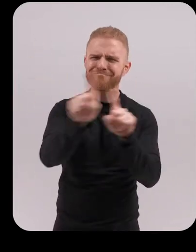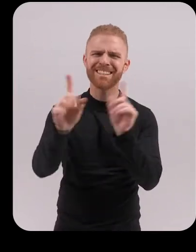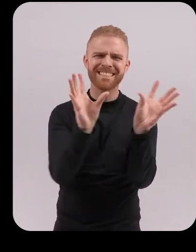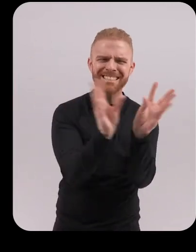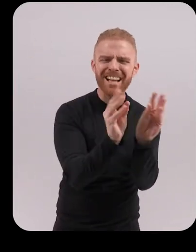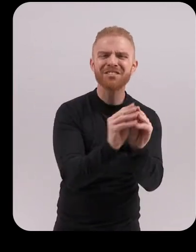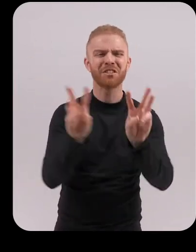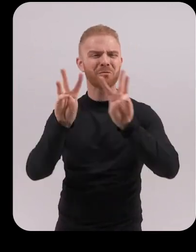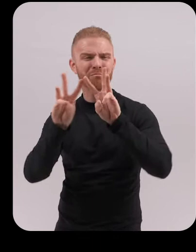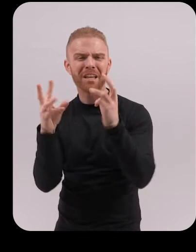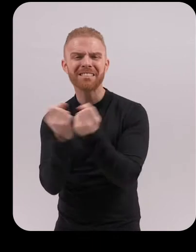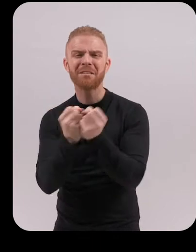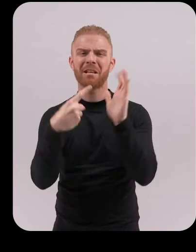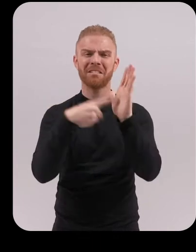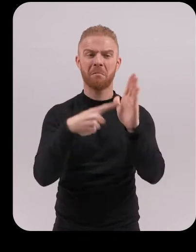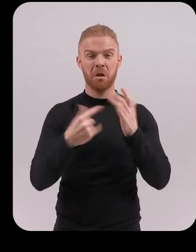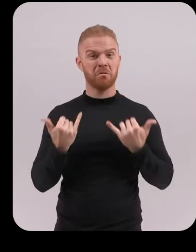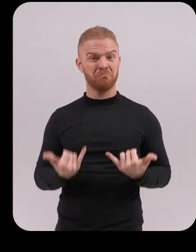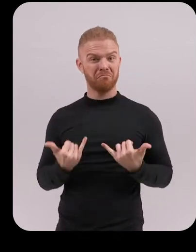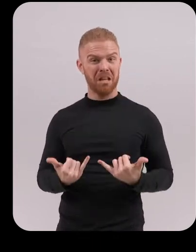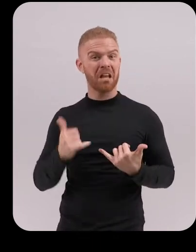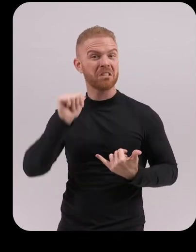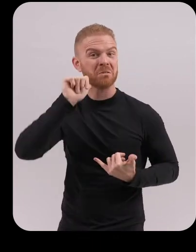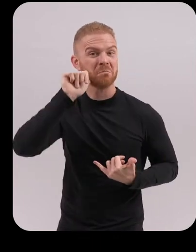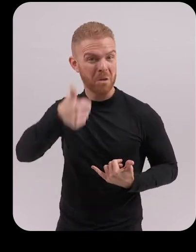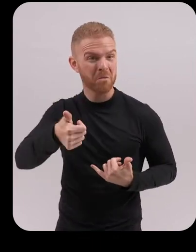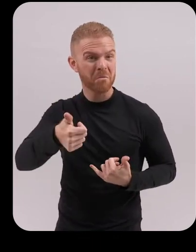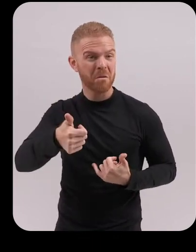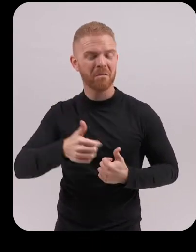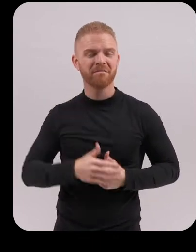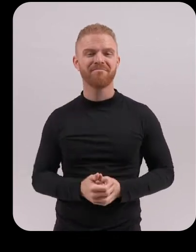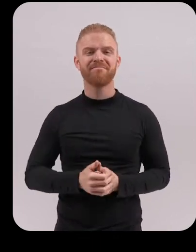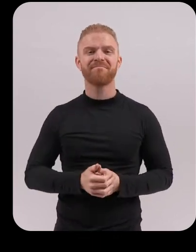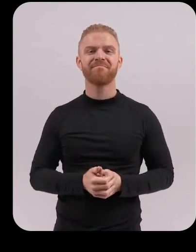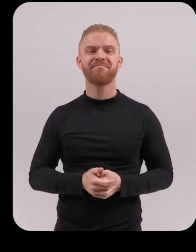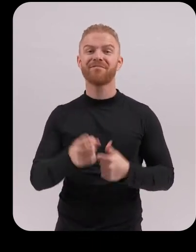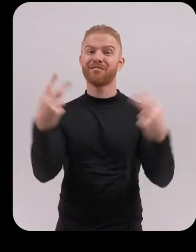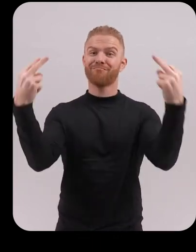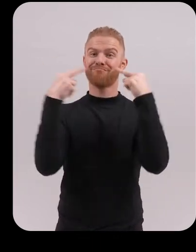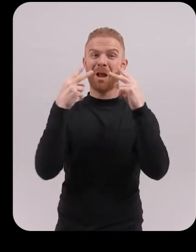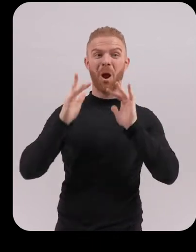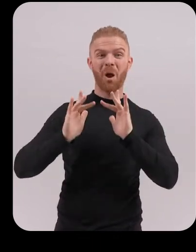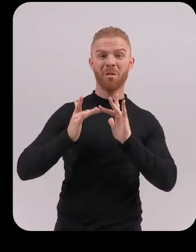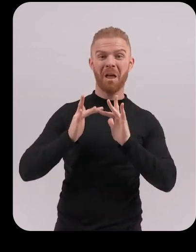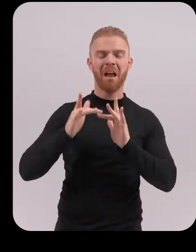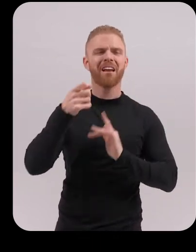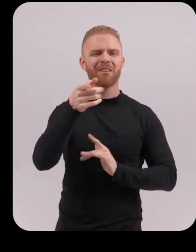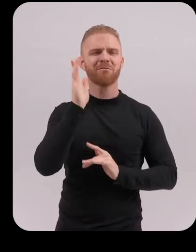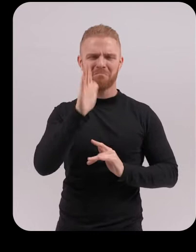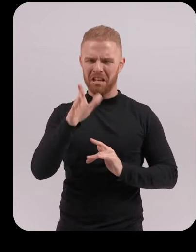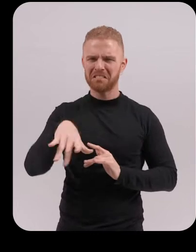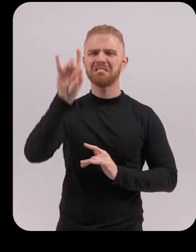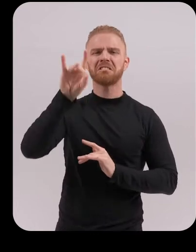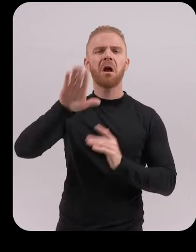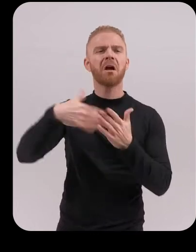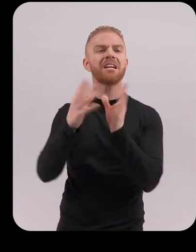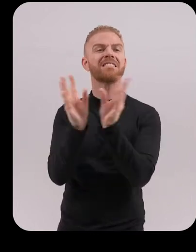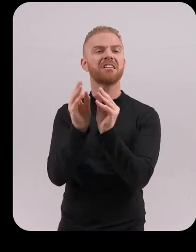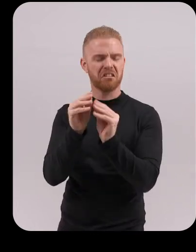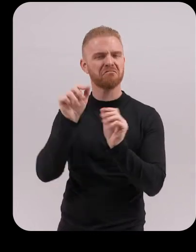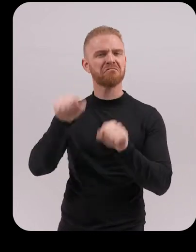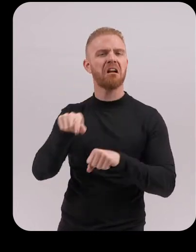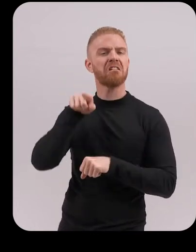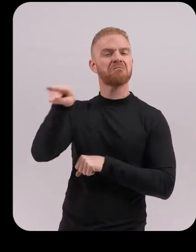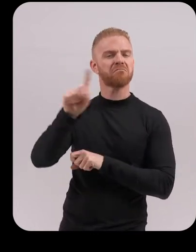the workshops, and demos both today and tomorrow. If you're online, you'll find all the sessions available